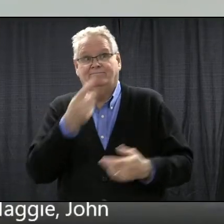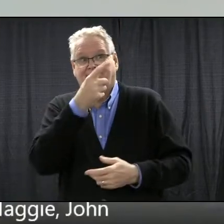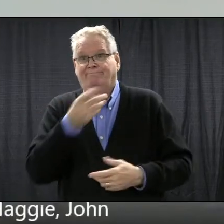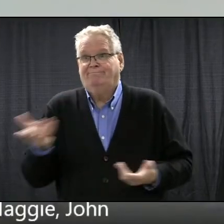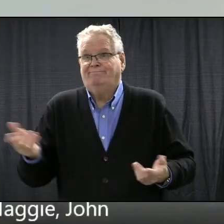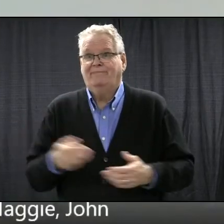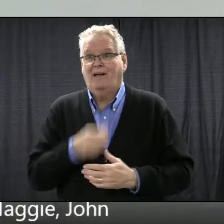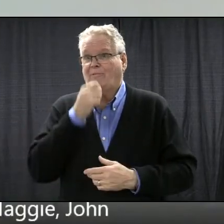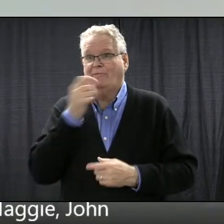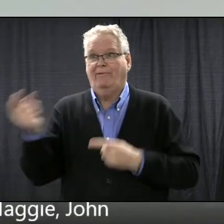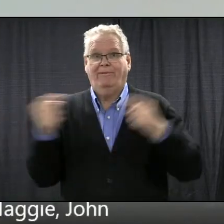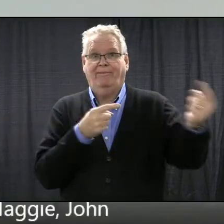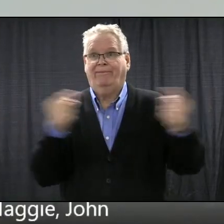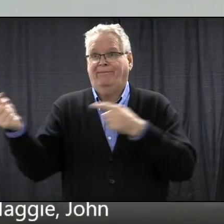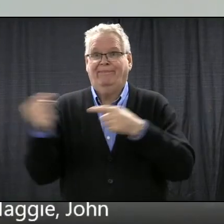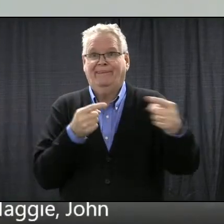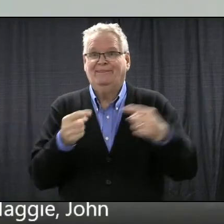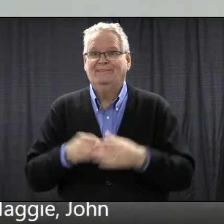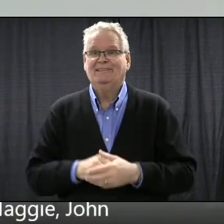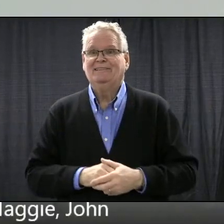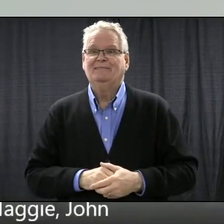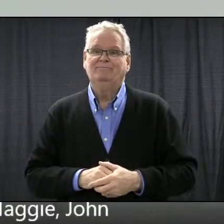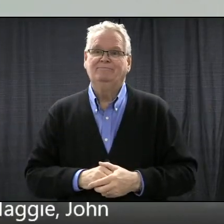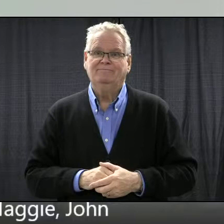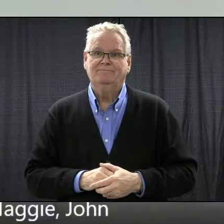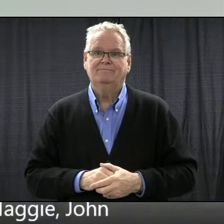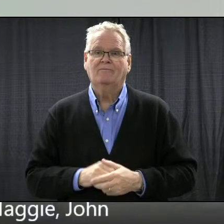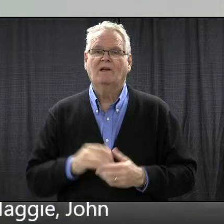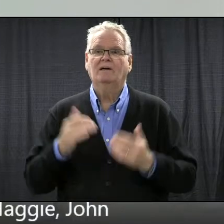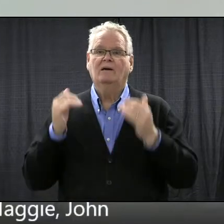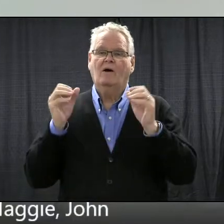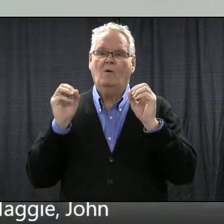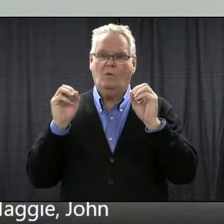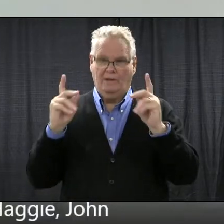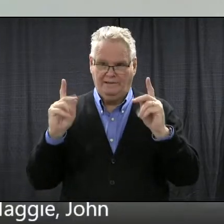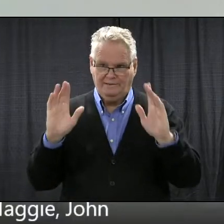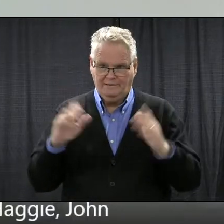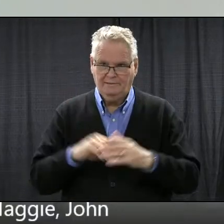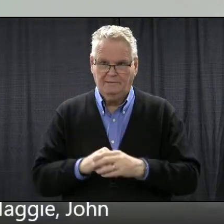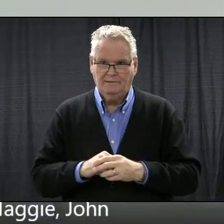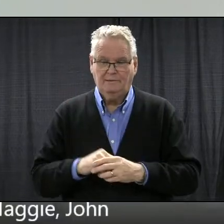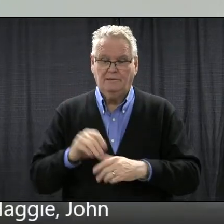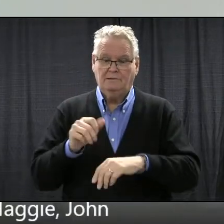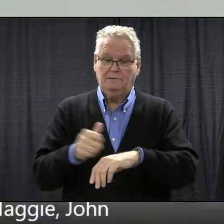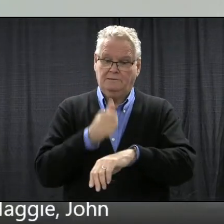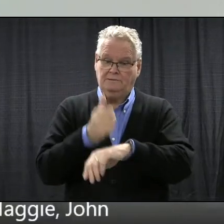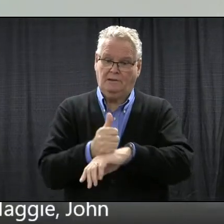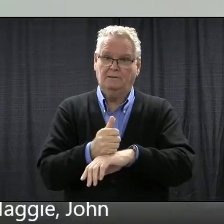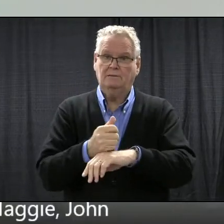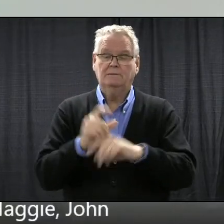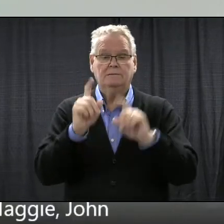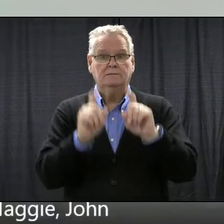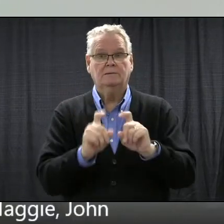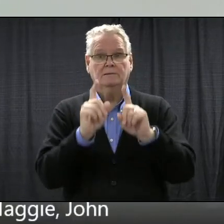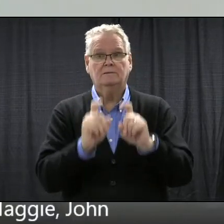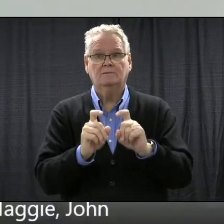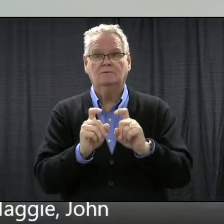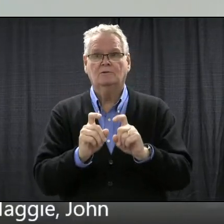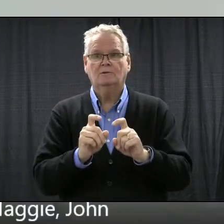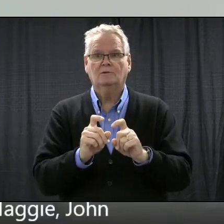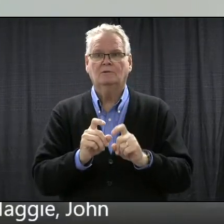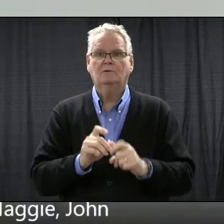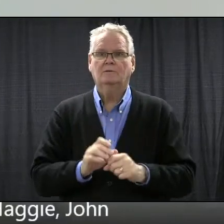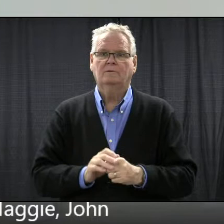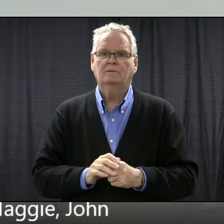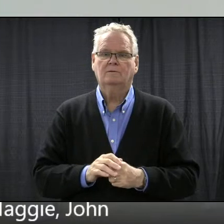No. Okay. From the point of view of location, those are operational decisions from the regional health authorities. My understanding, for example, is